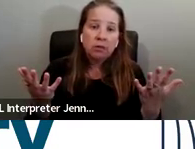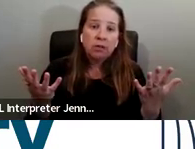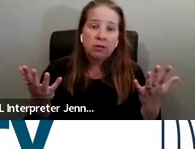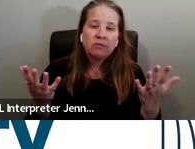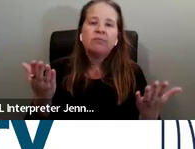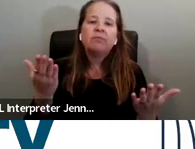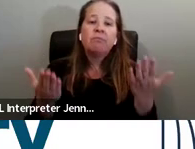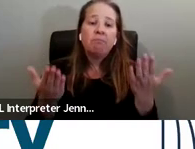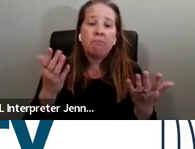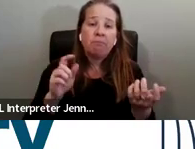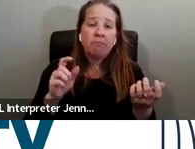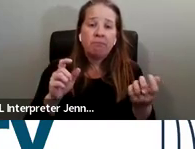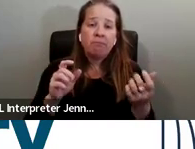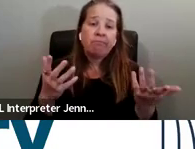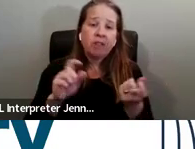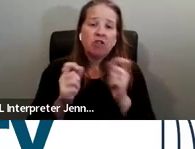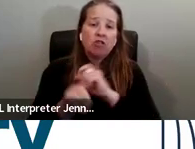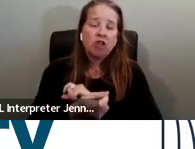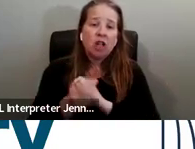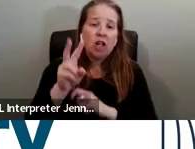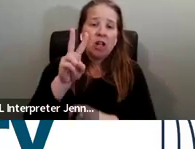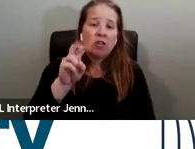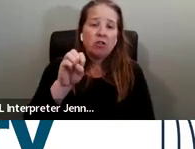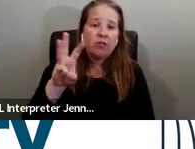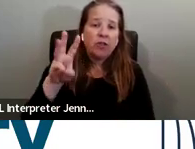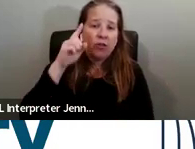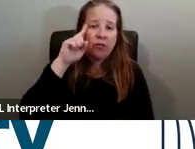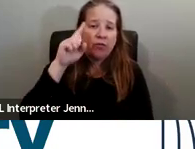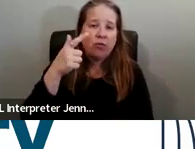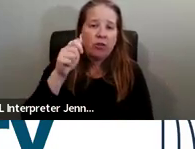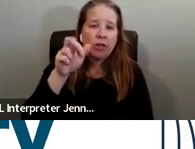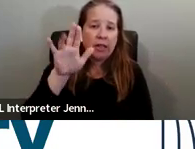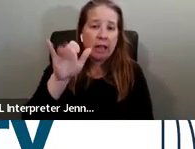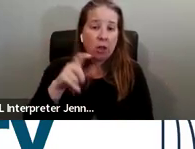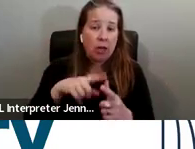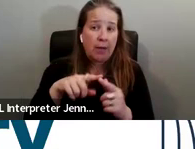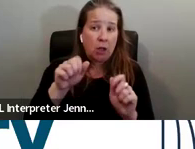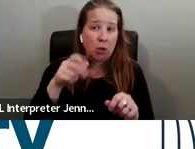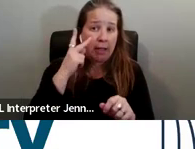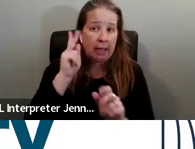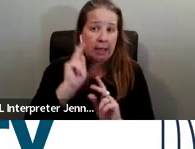you need to change your view to gallery view and you should be able to see folks.